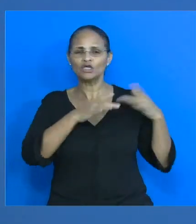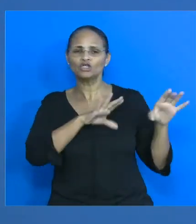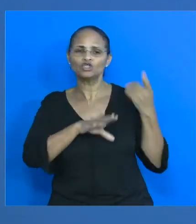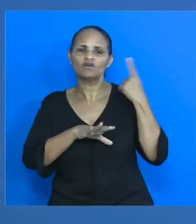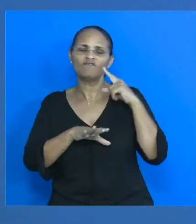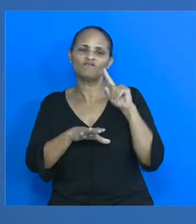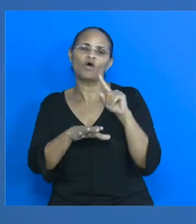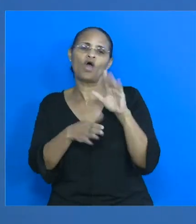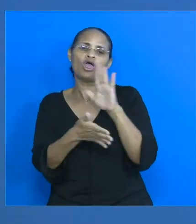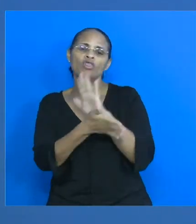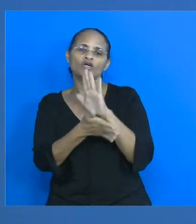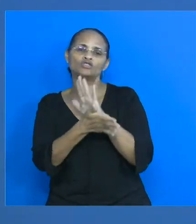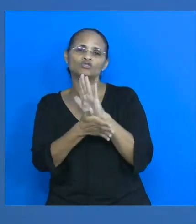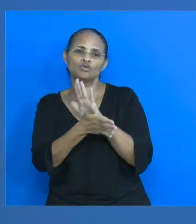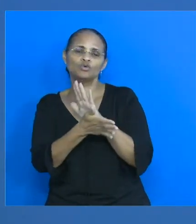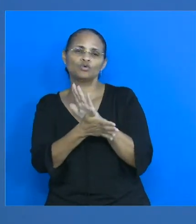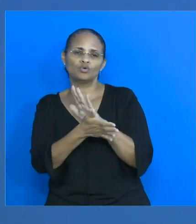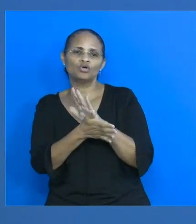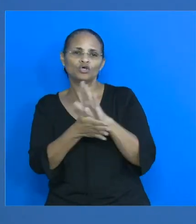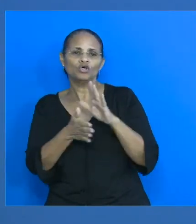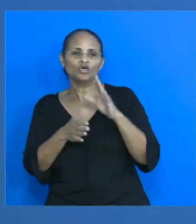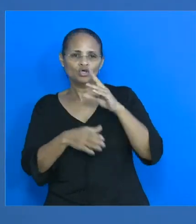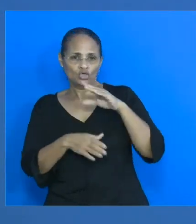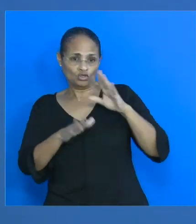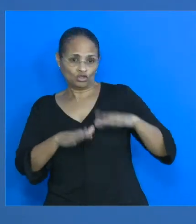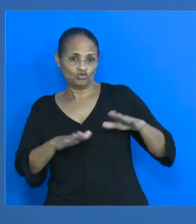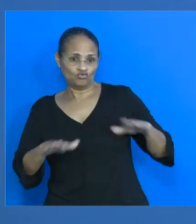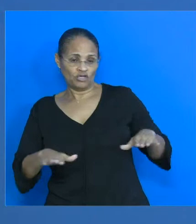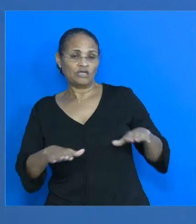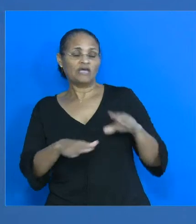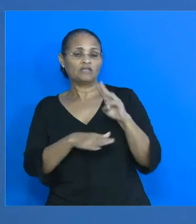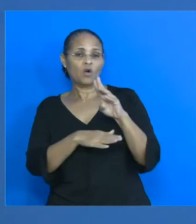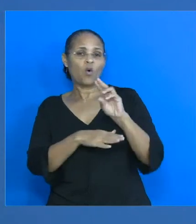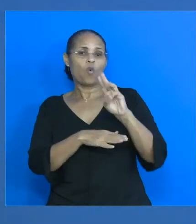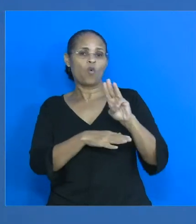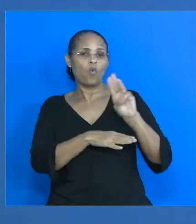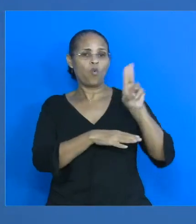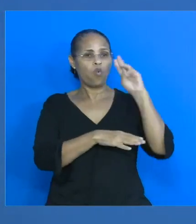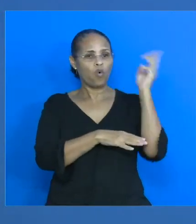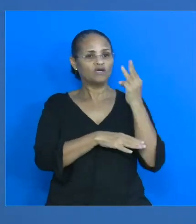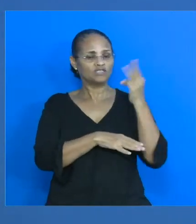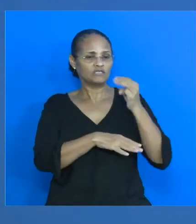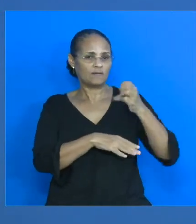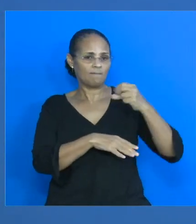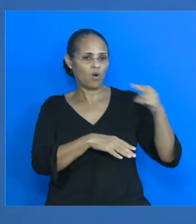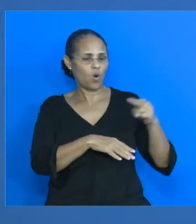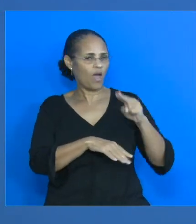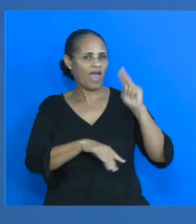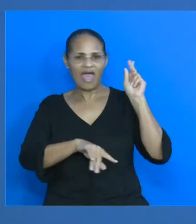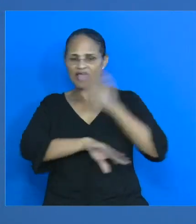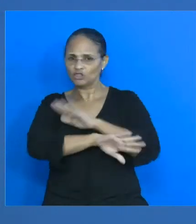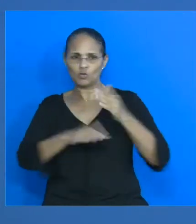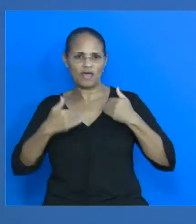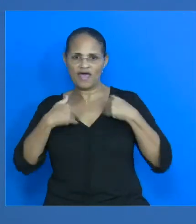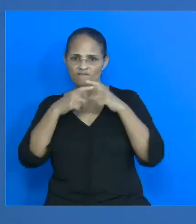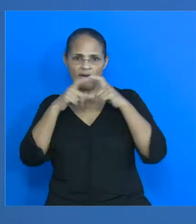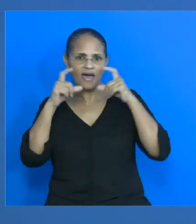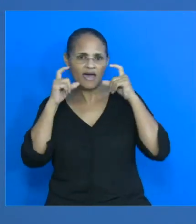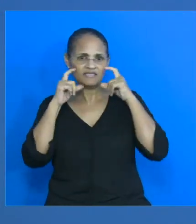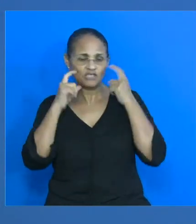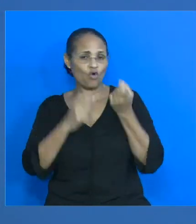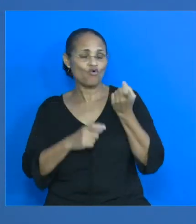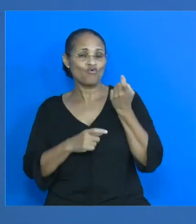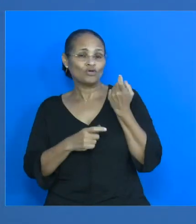school kids that are frequent in the Washington Mall area in clusters, not wearing masks correctly, rather than just going